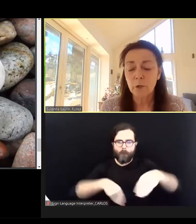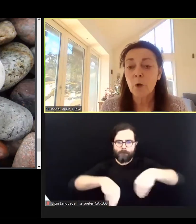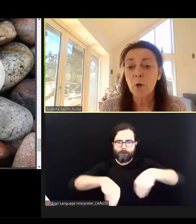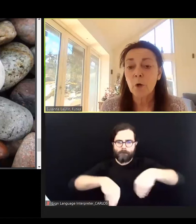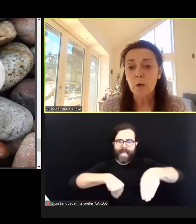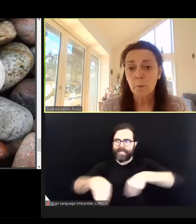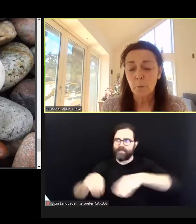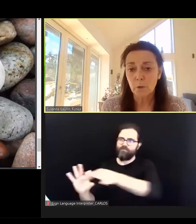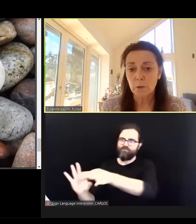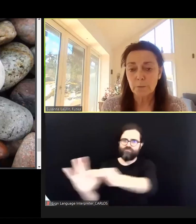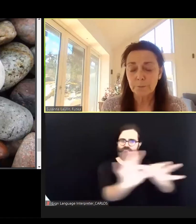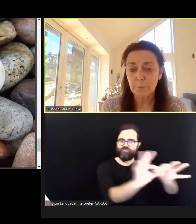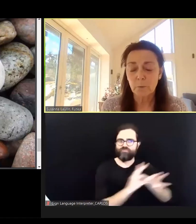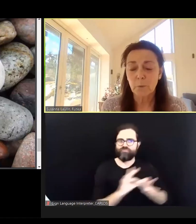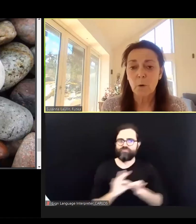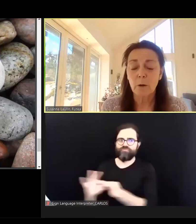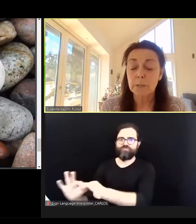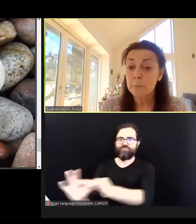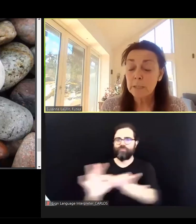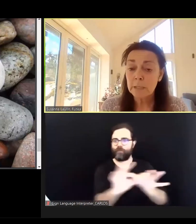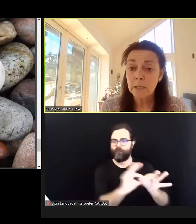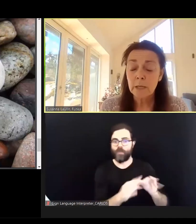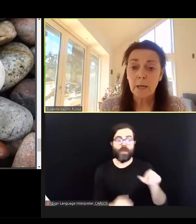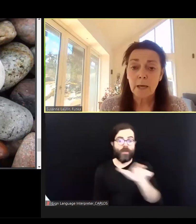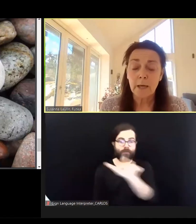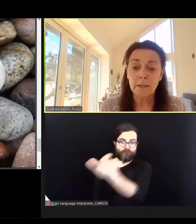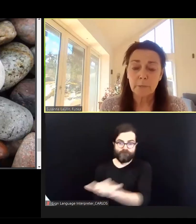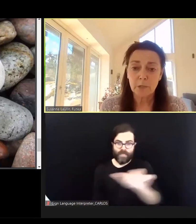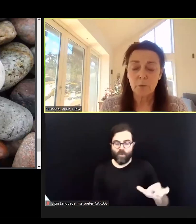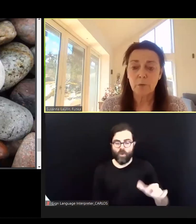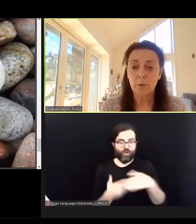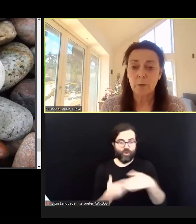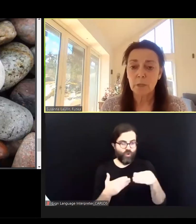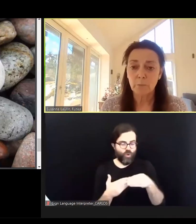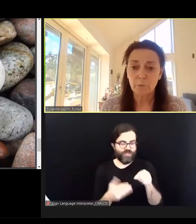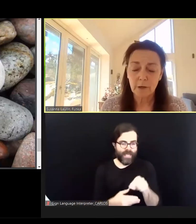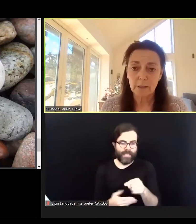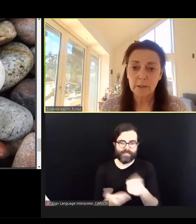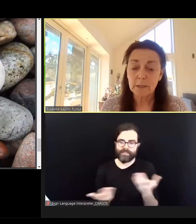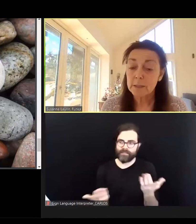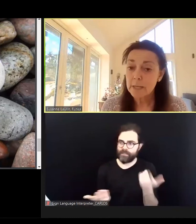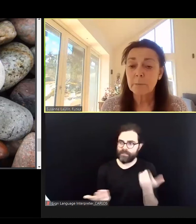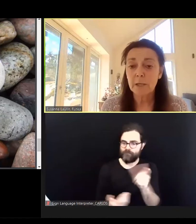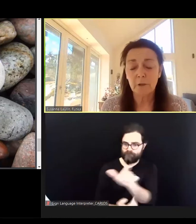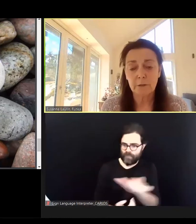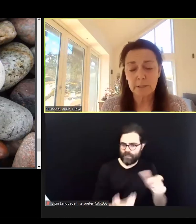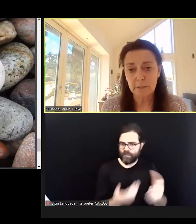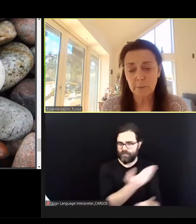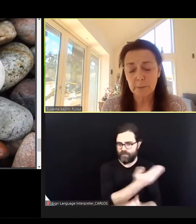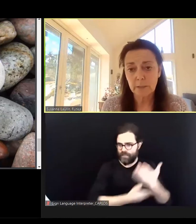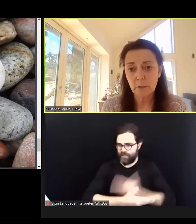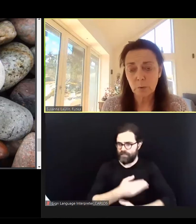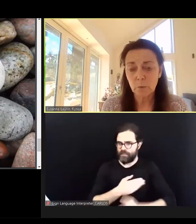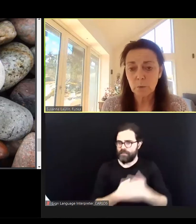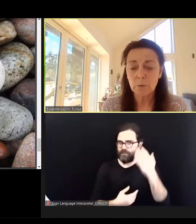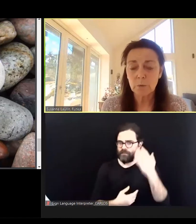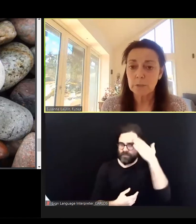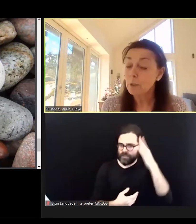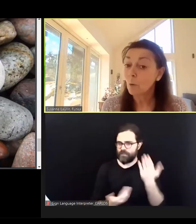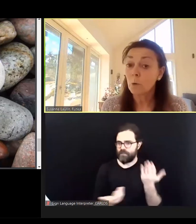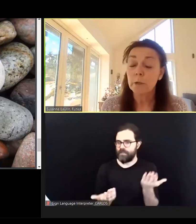EM 301-549 standard that both I and also actually Jose has worked on for many, many years